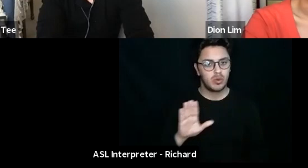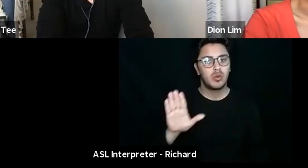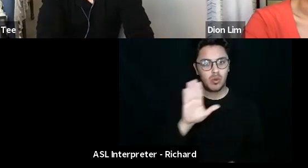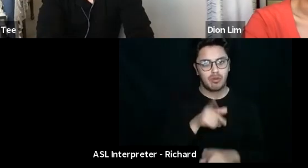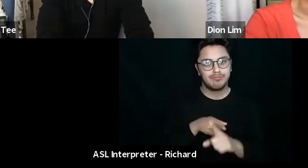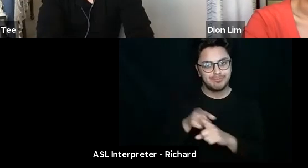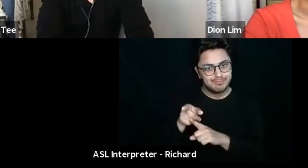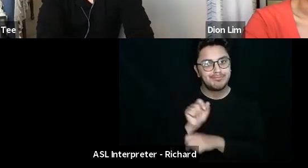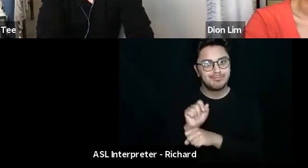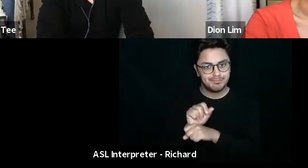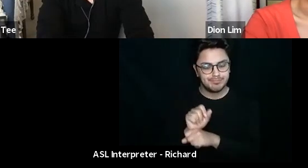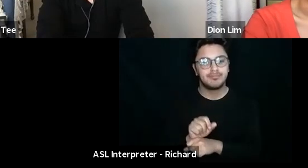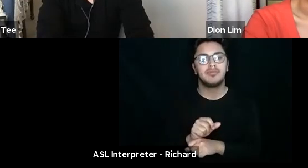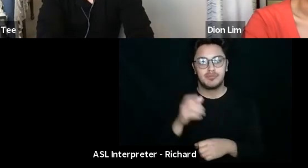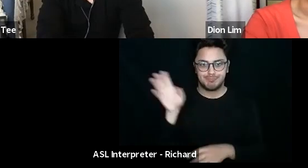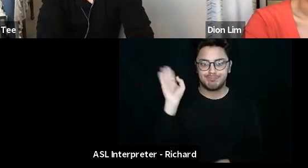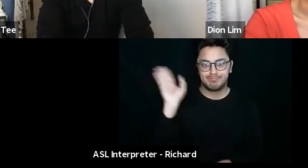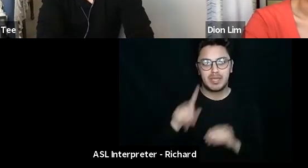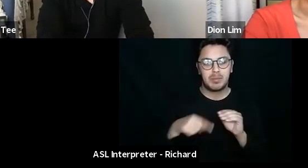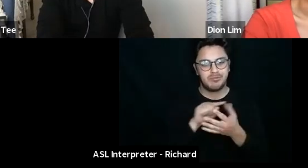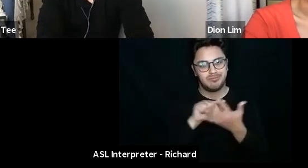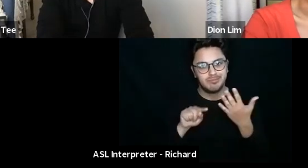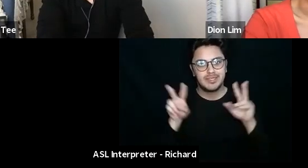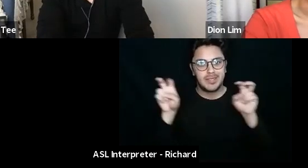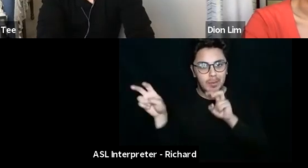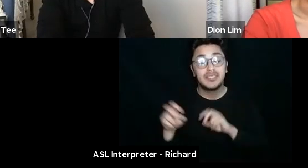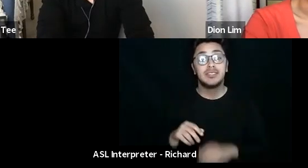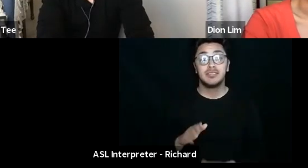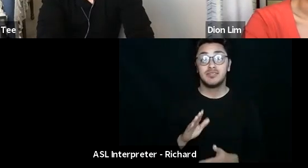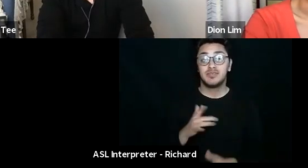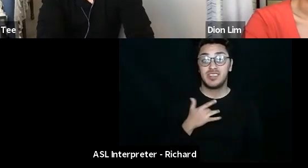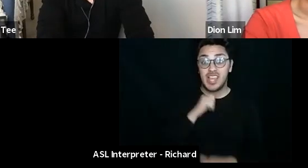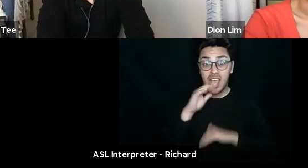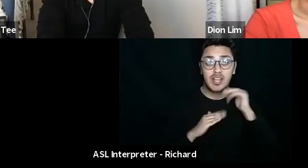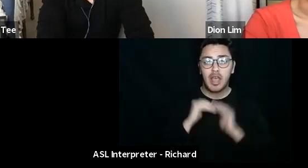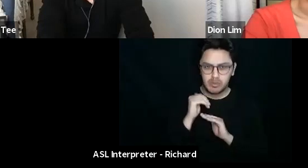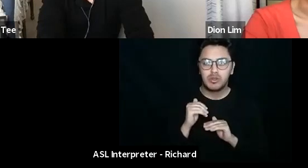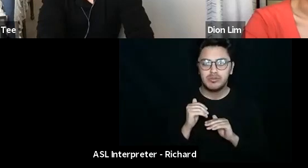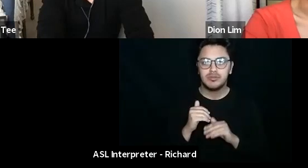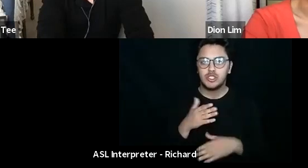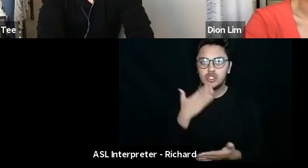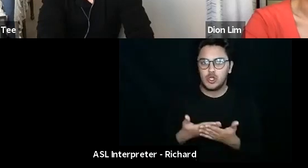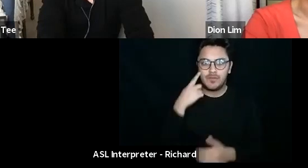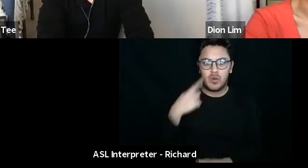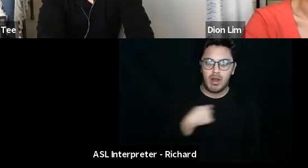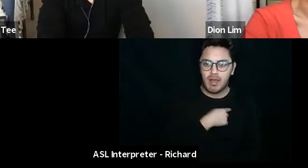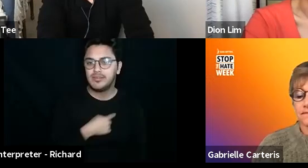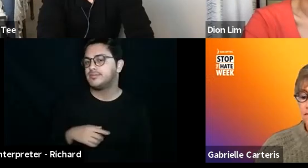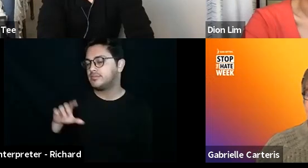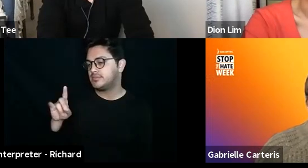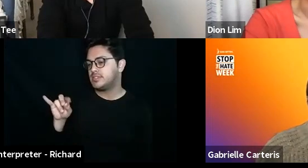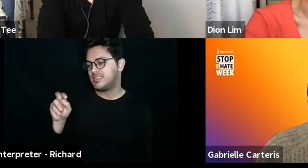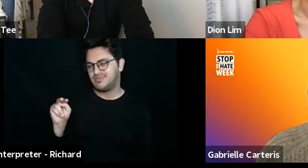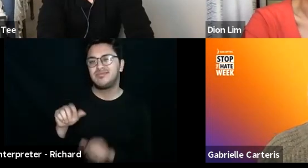influence, that being uncomfortable is good for us because it is stretching us right now. Yeah, just keep the conversation